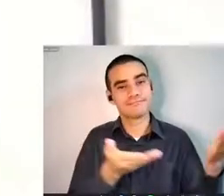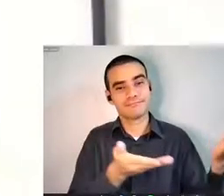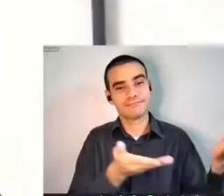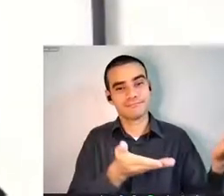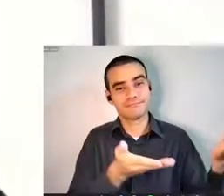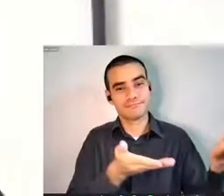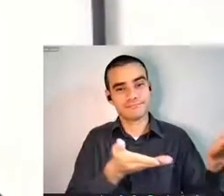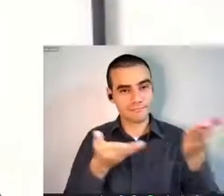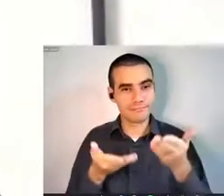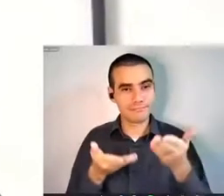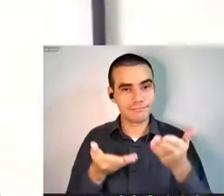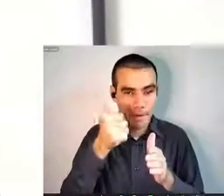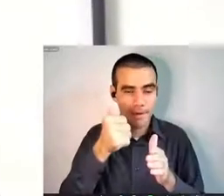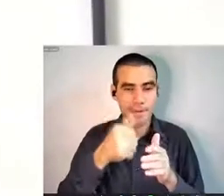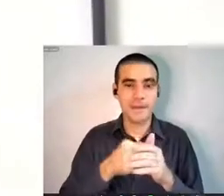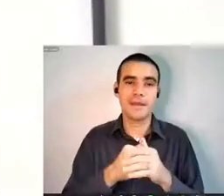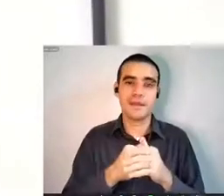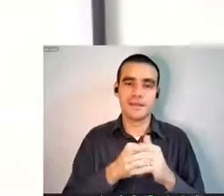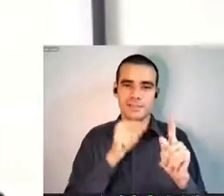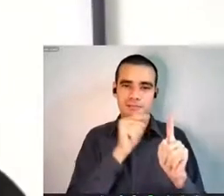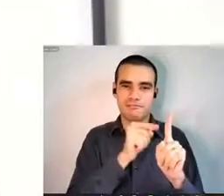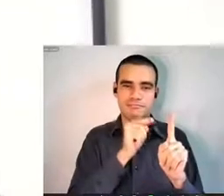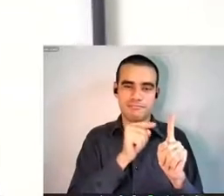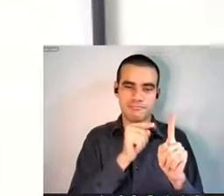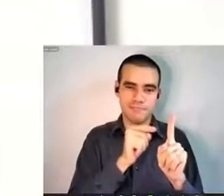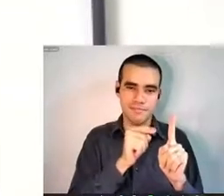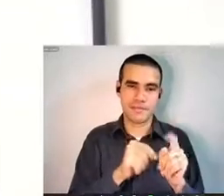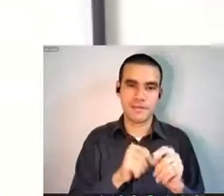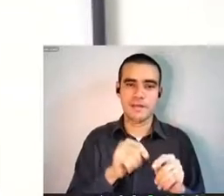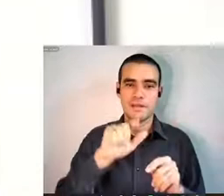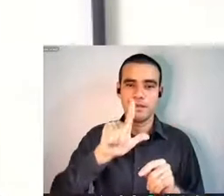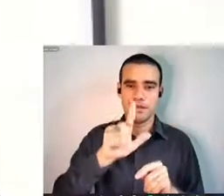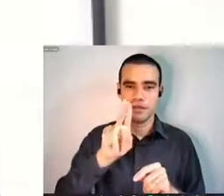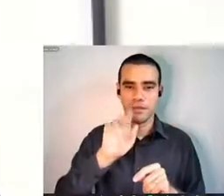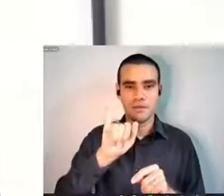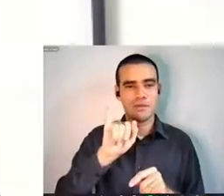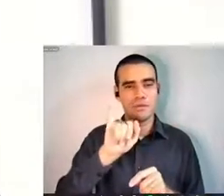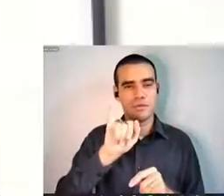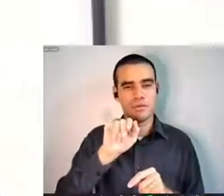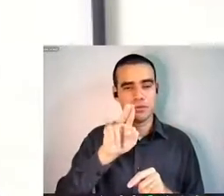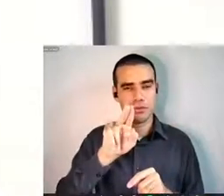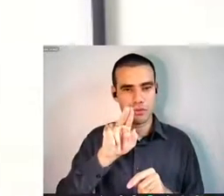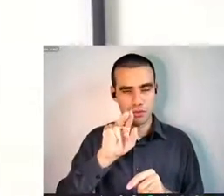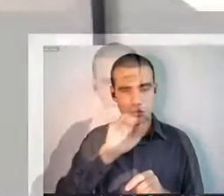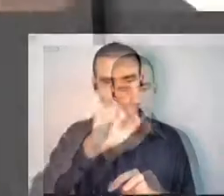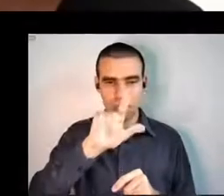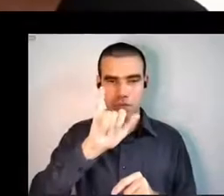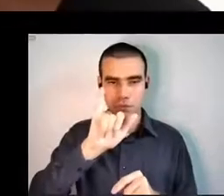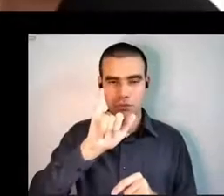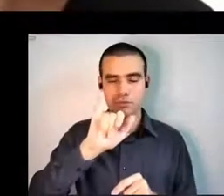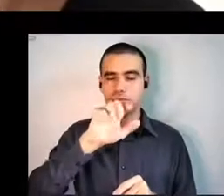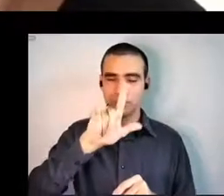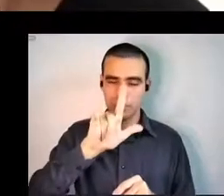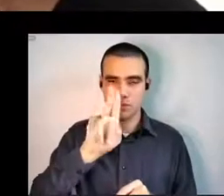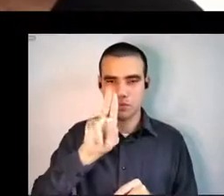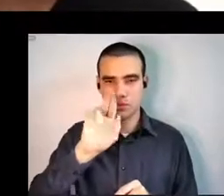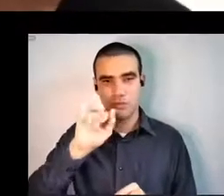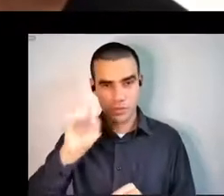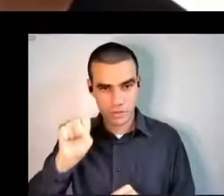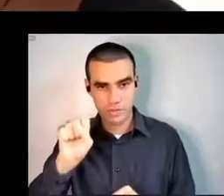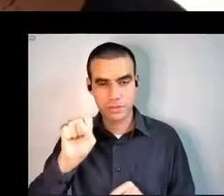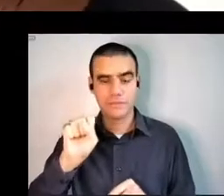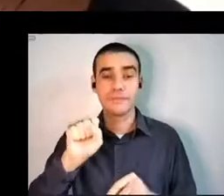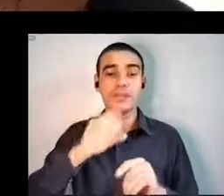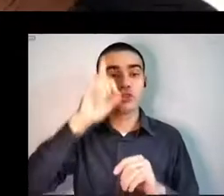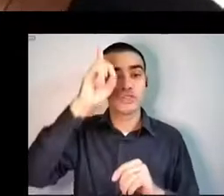So let's have here our first participant, who is Luis Fernando Laranja. He acts